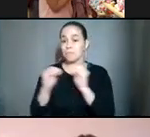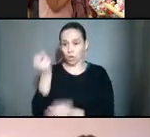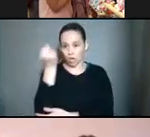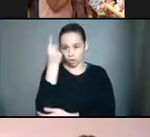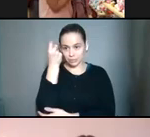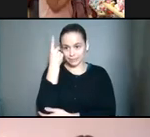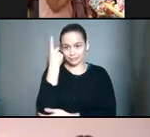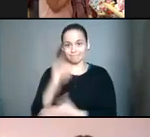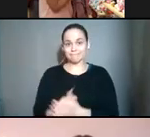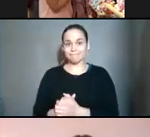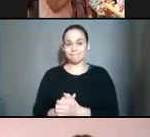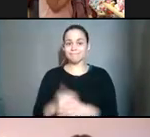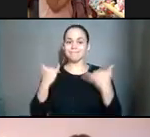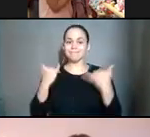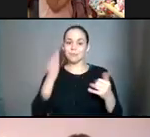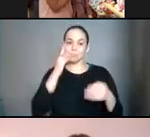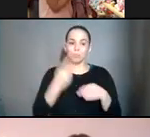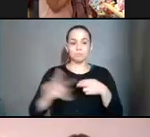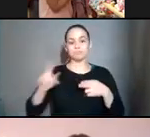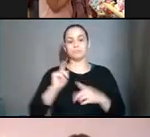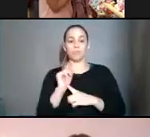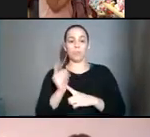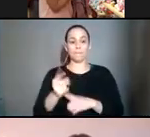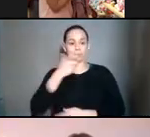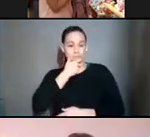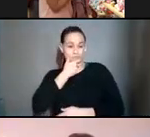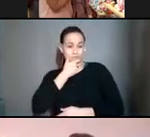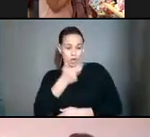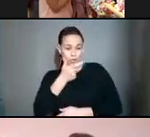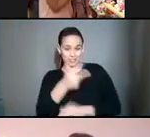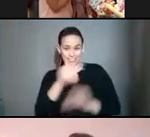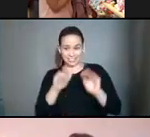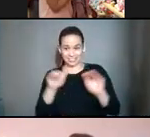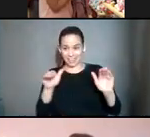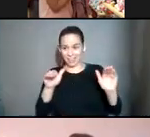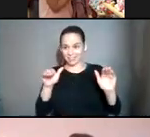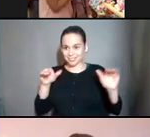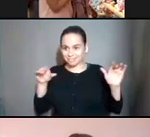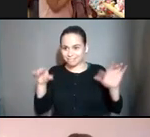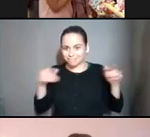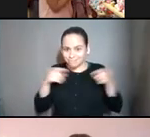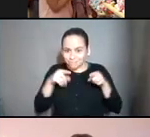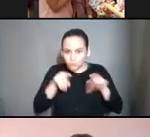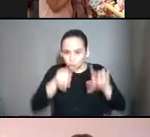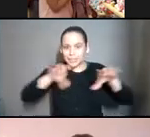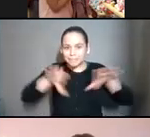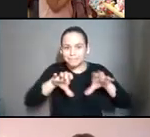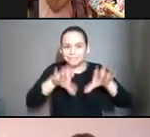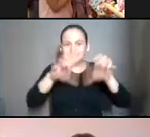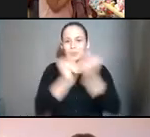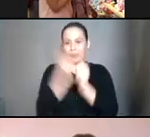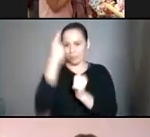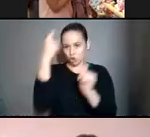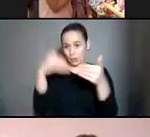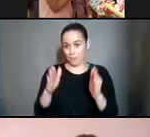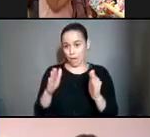Now we're going to take a moment and watch this child in action using Dreambox. I'm going to pretend